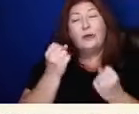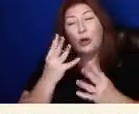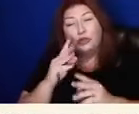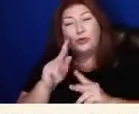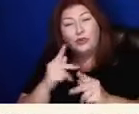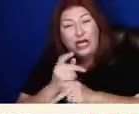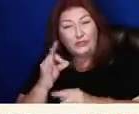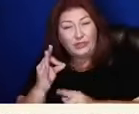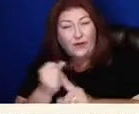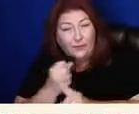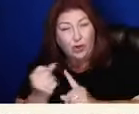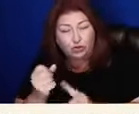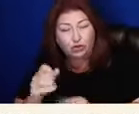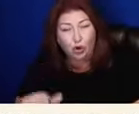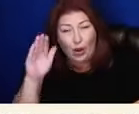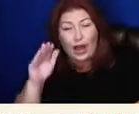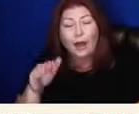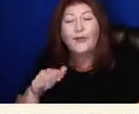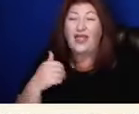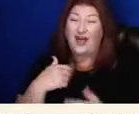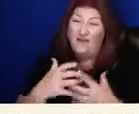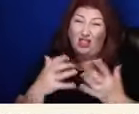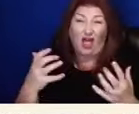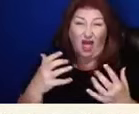growing up. There's a lot of shame in that